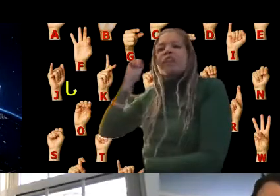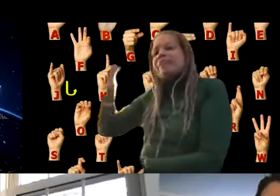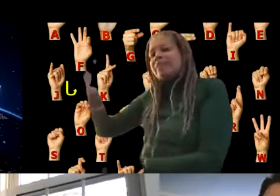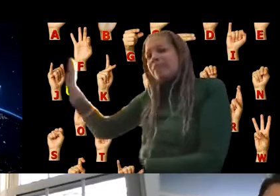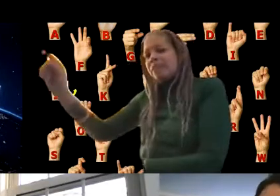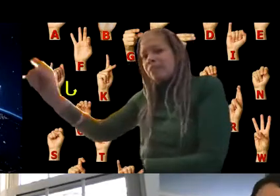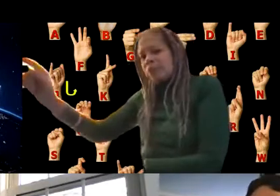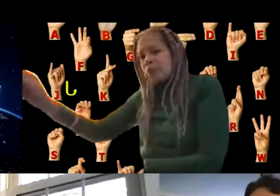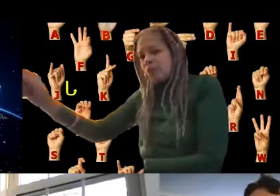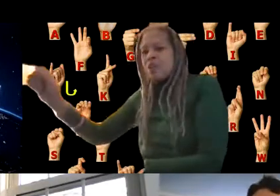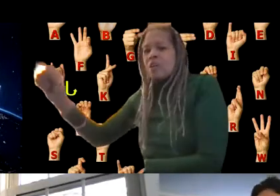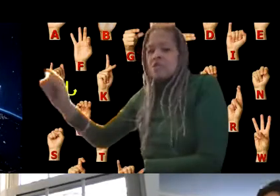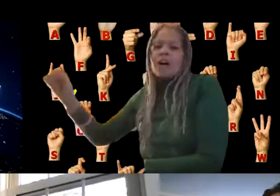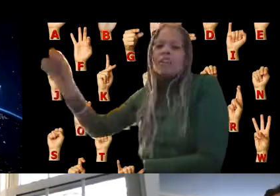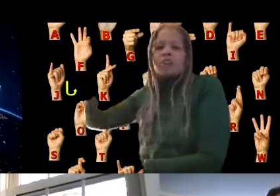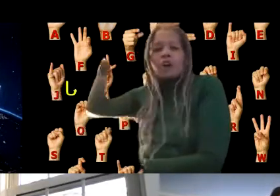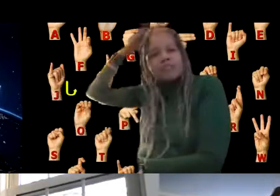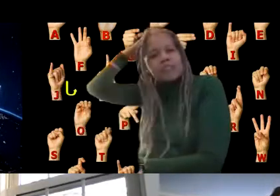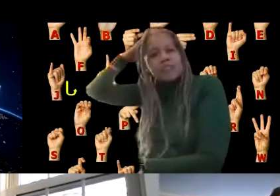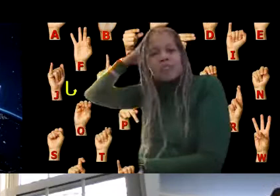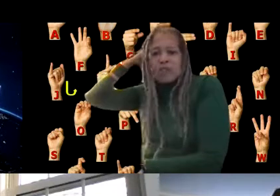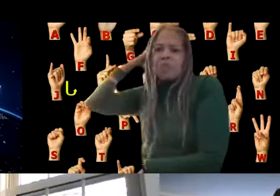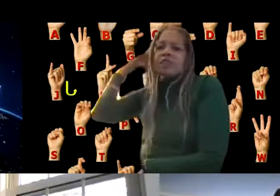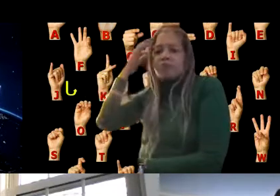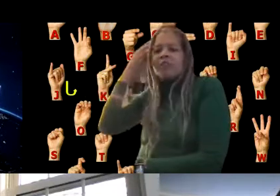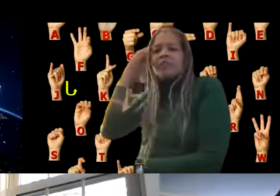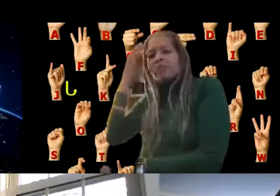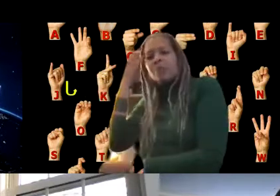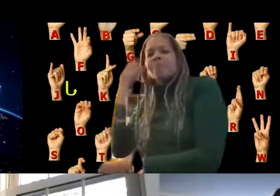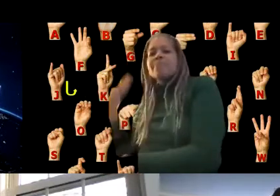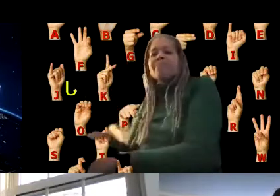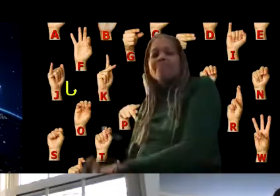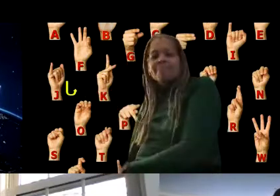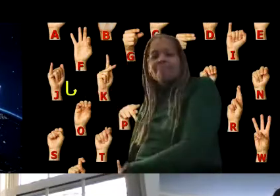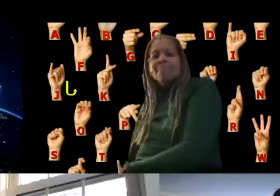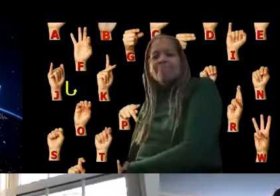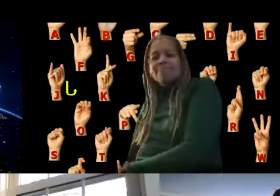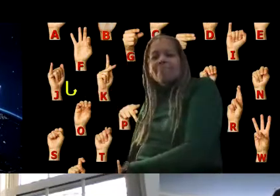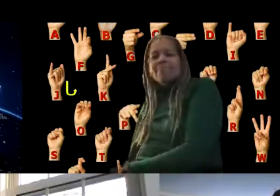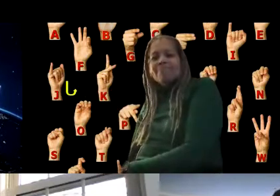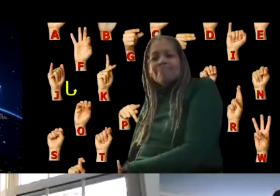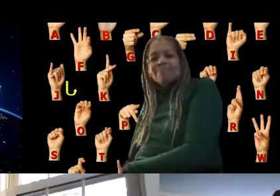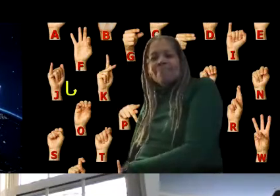just realizing that your child has fallen in love with someone different than you.